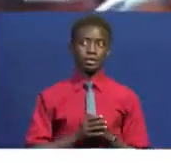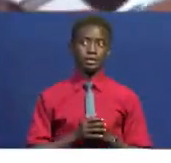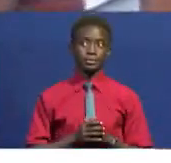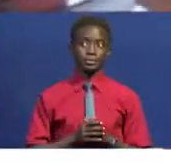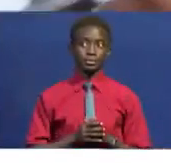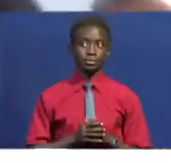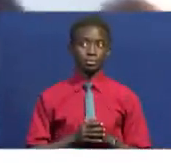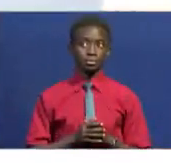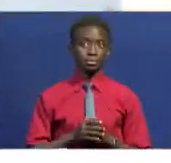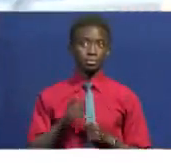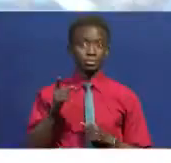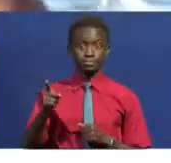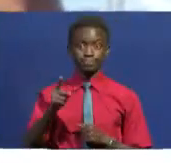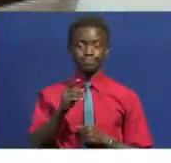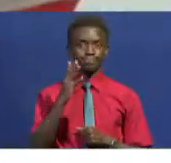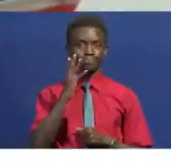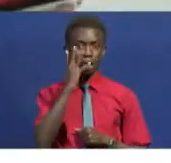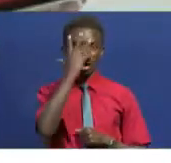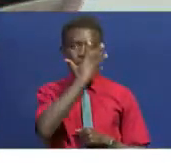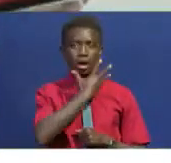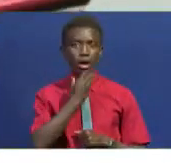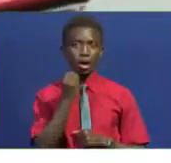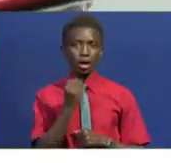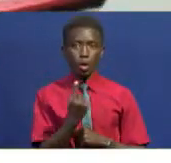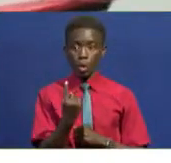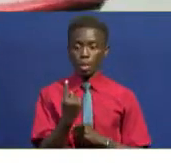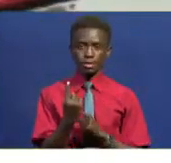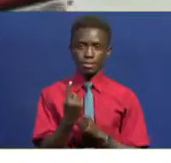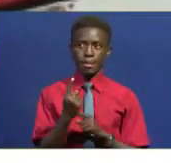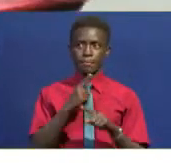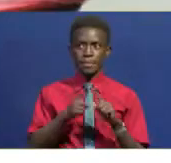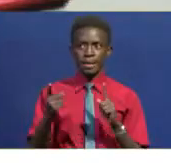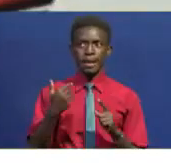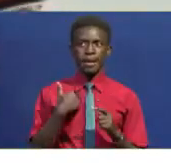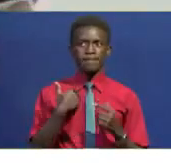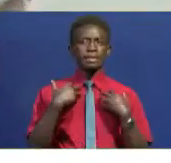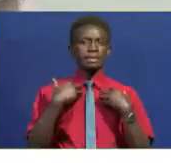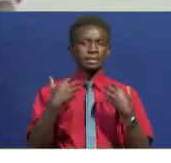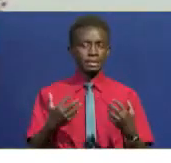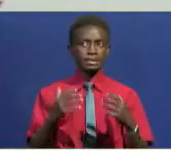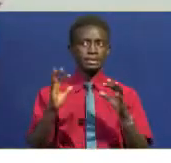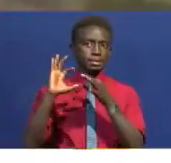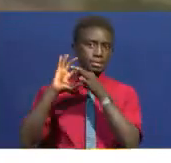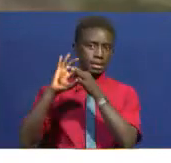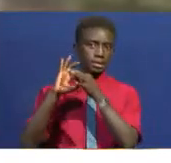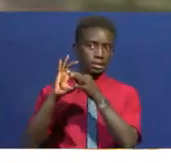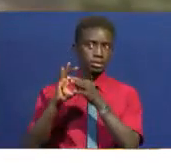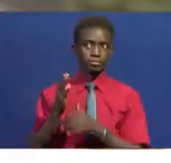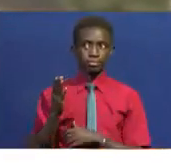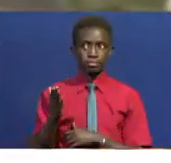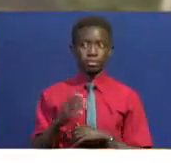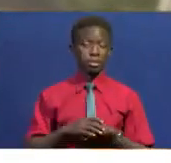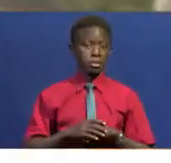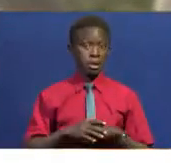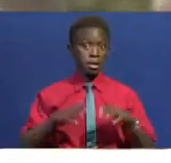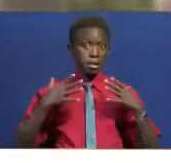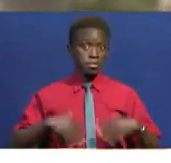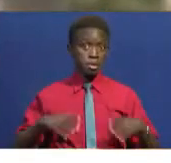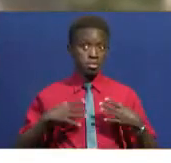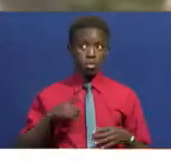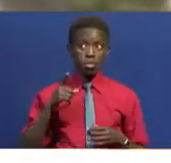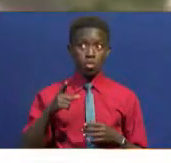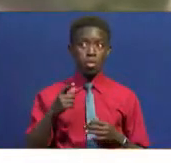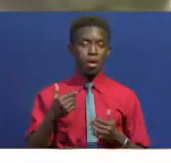Beyond its natural beauty, Watamu is steeped in rich cultural heritage. The local community